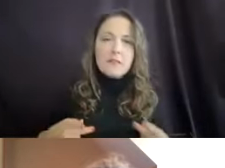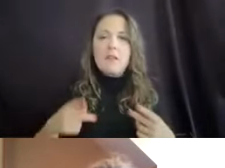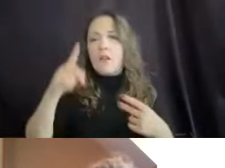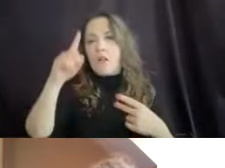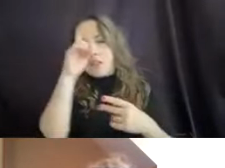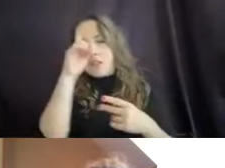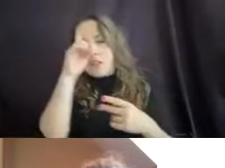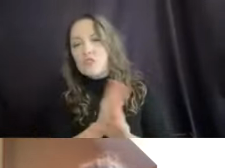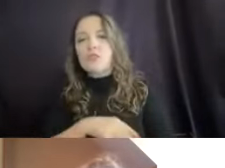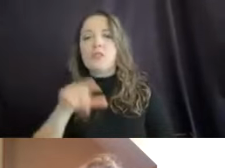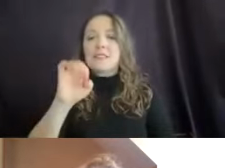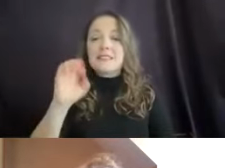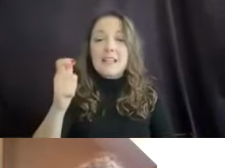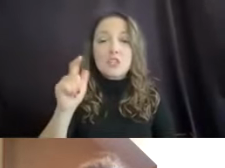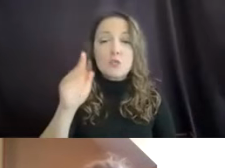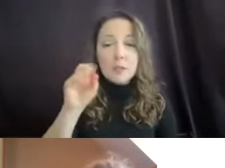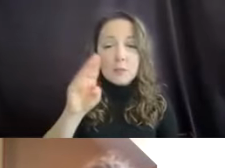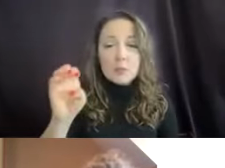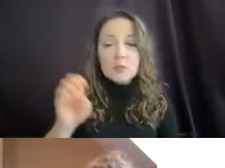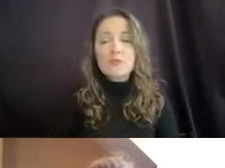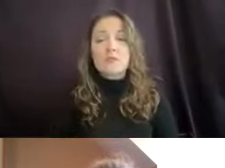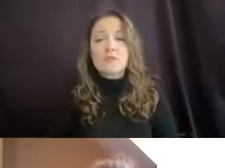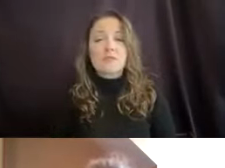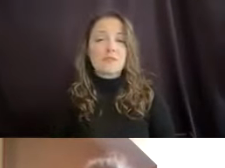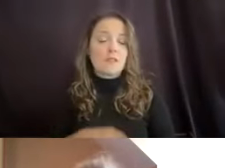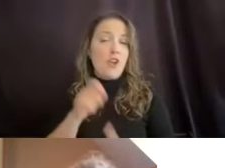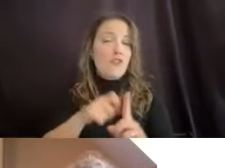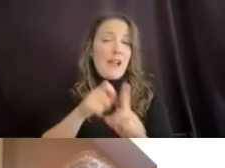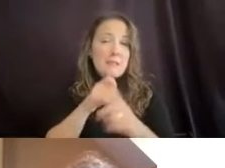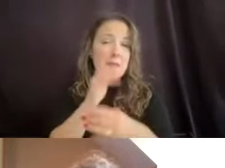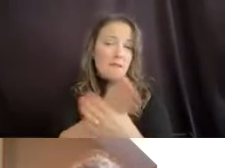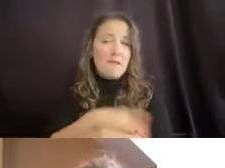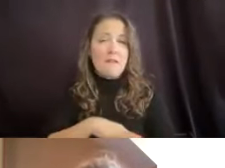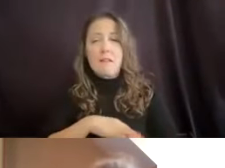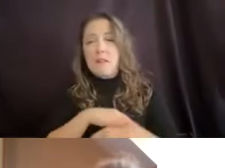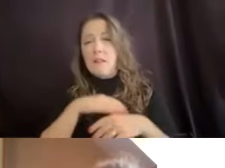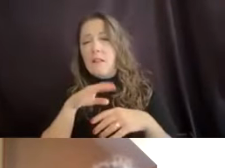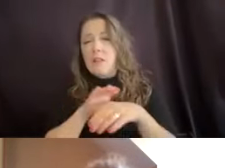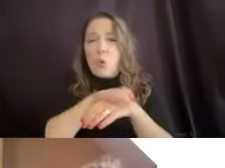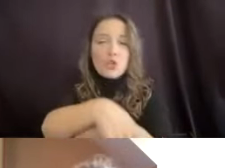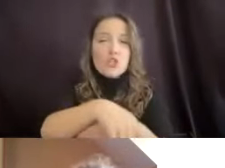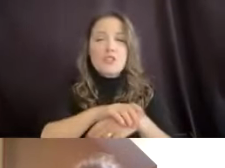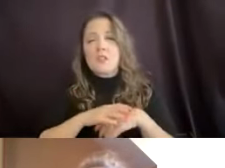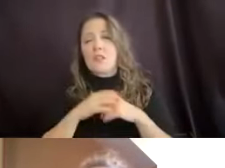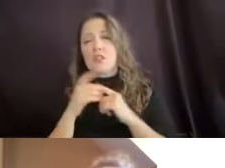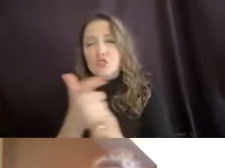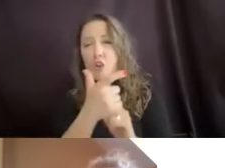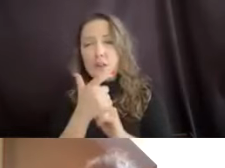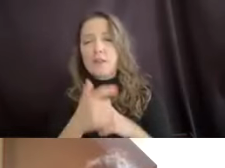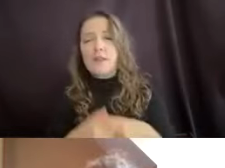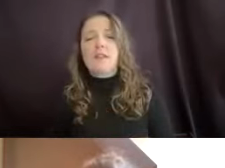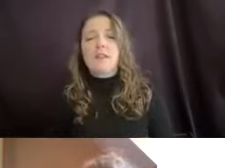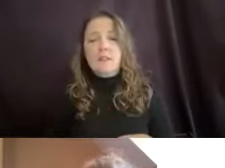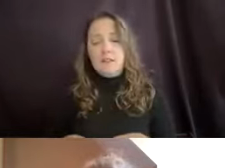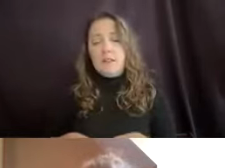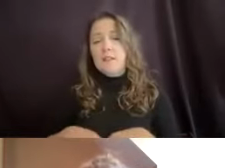abuse, harassment, or coercion, or stalking used by one person ages 13 to 18 to exert